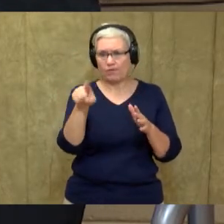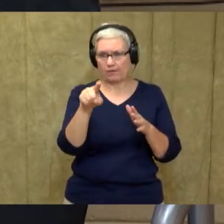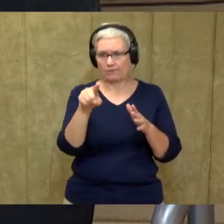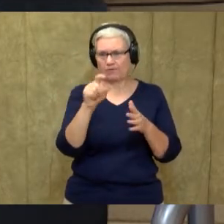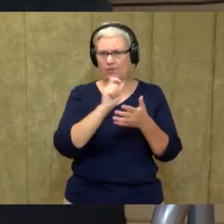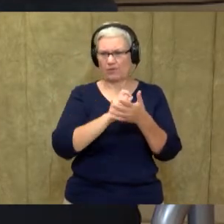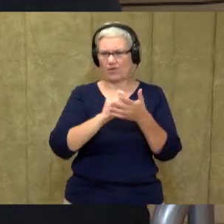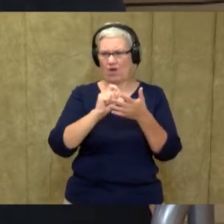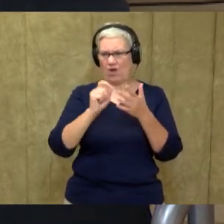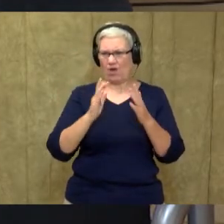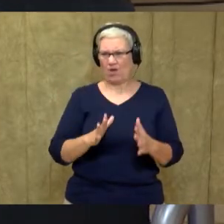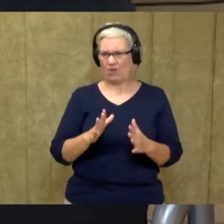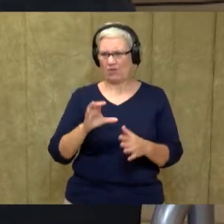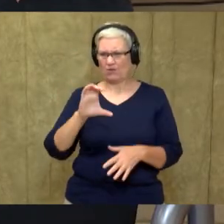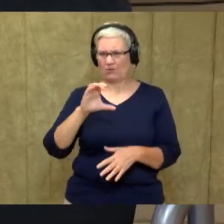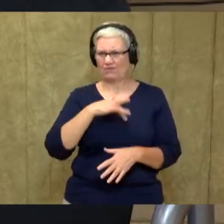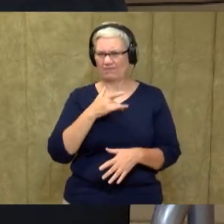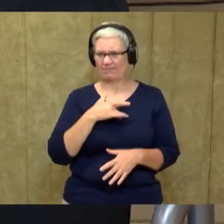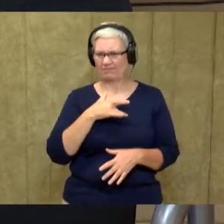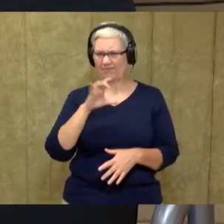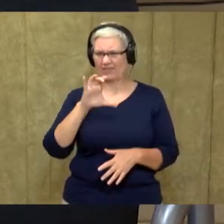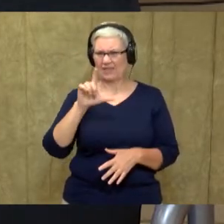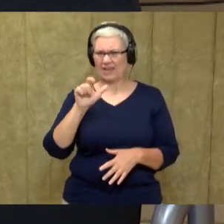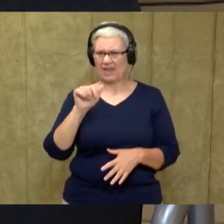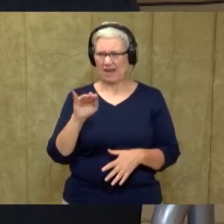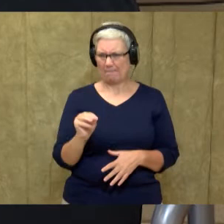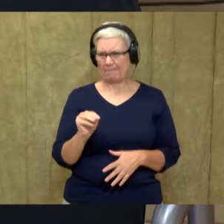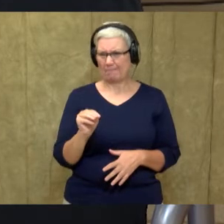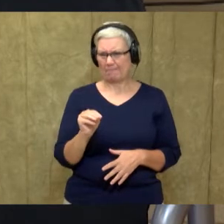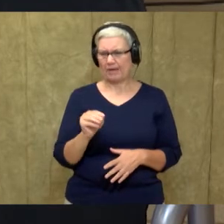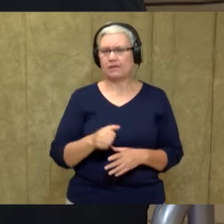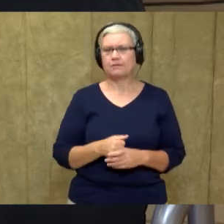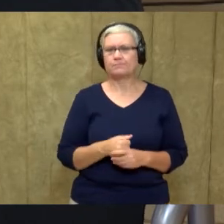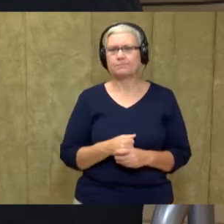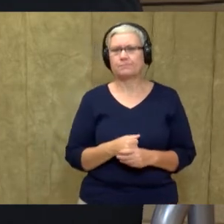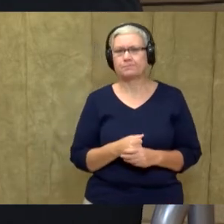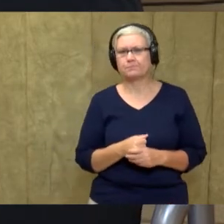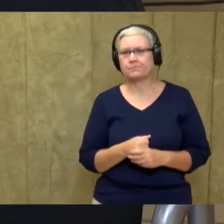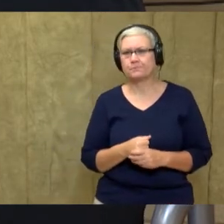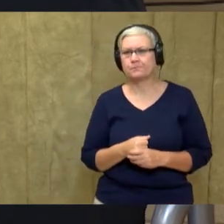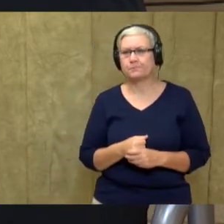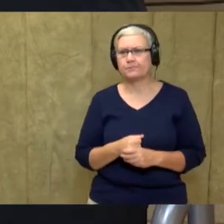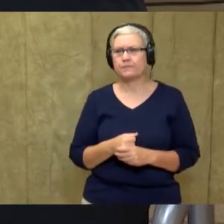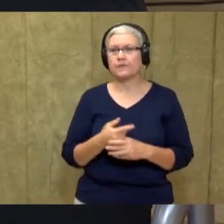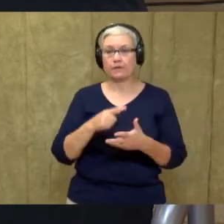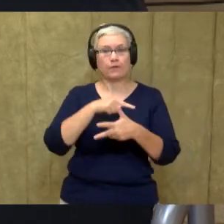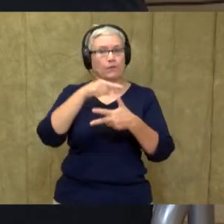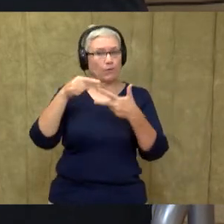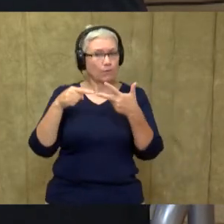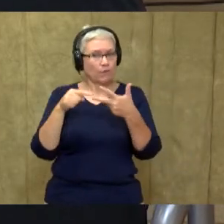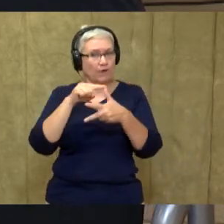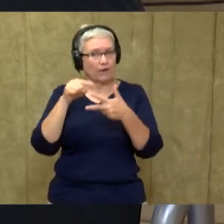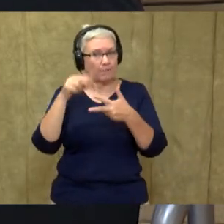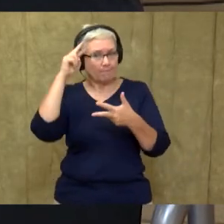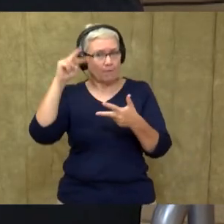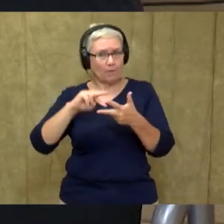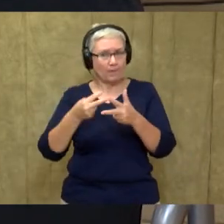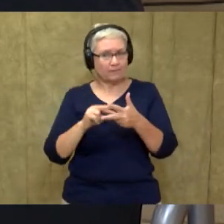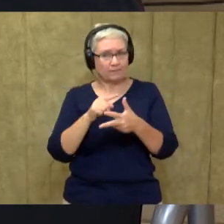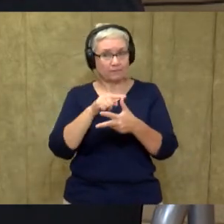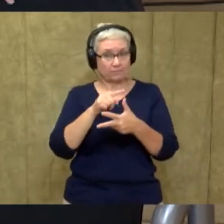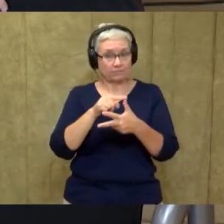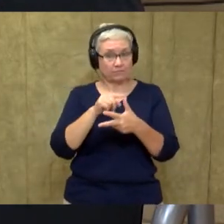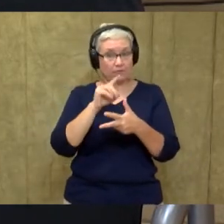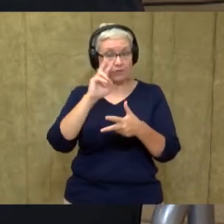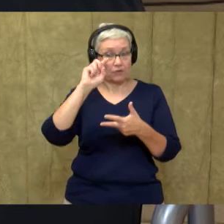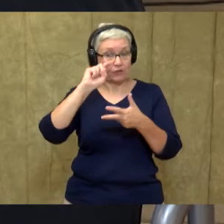the author's claim, okay? What is it that, think about those three purposes of the argument, that it's either